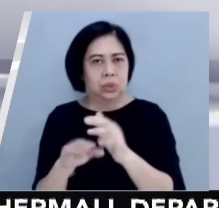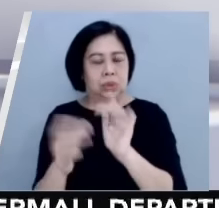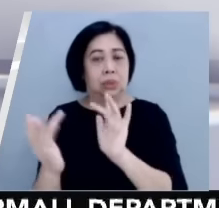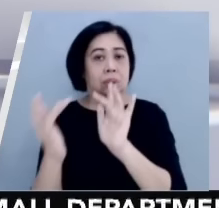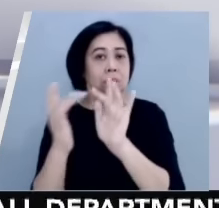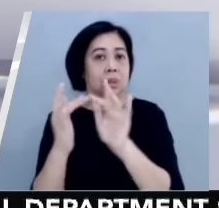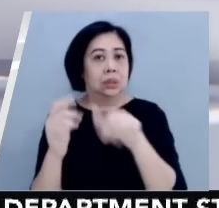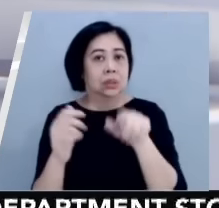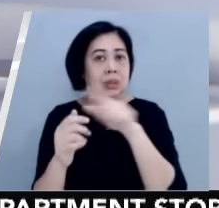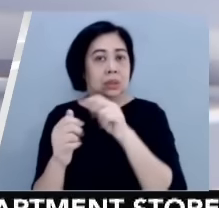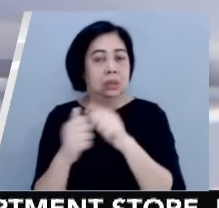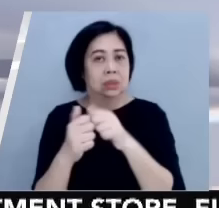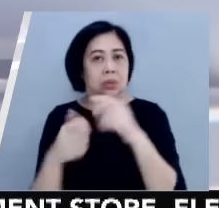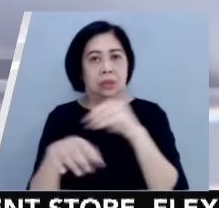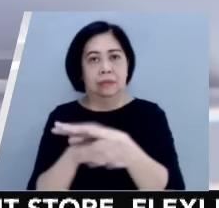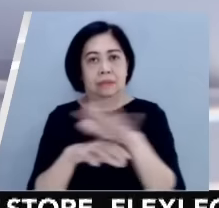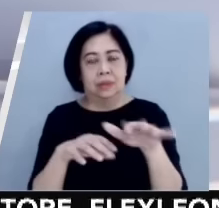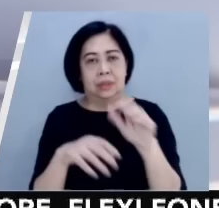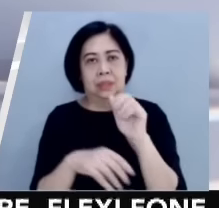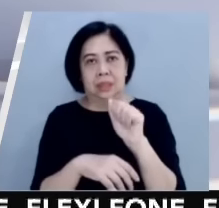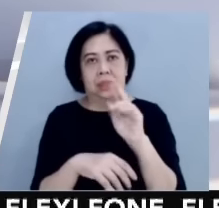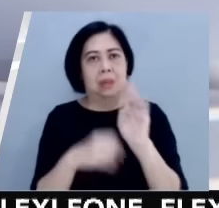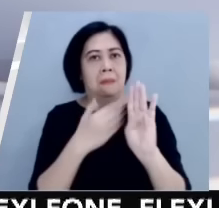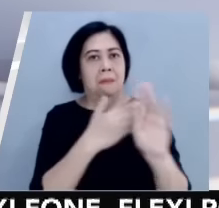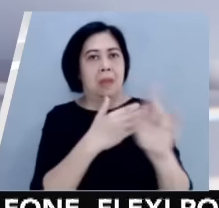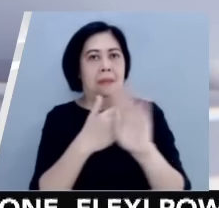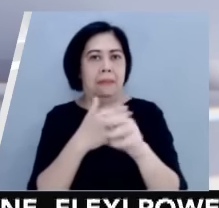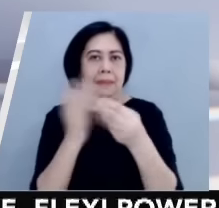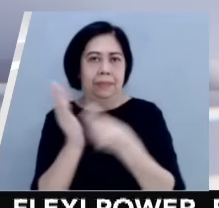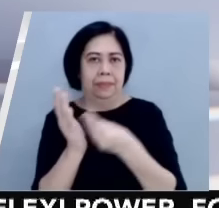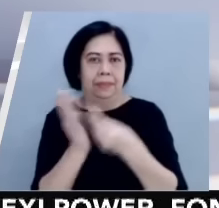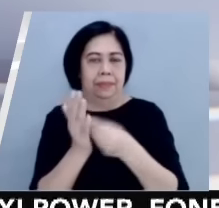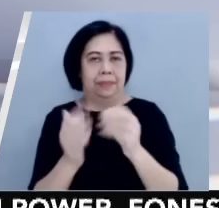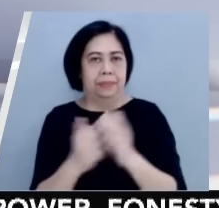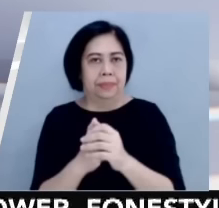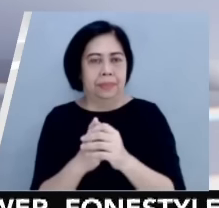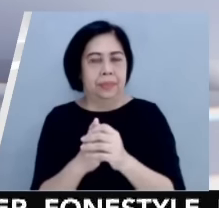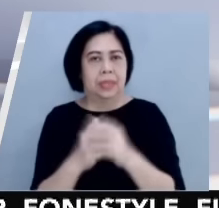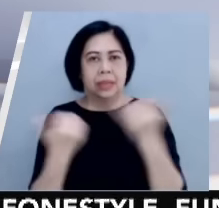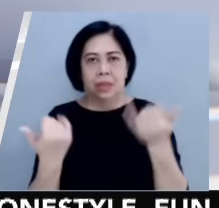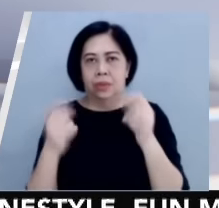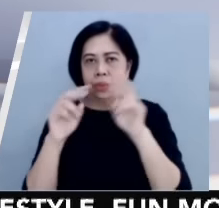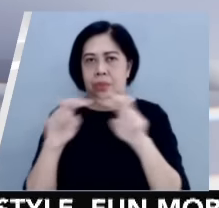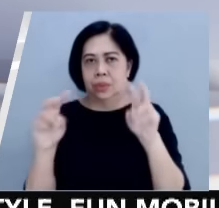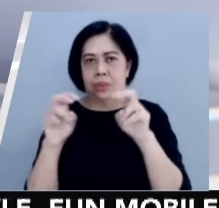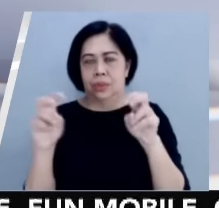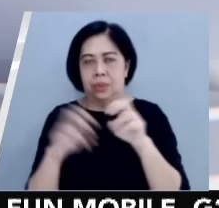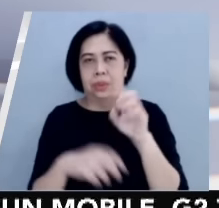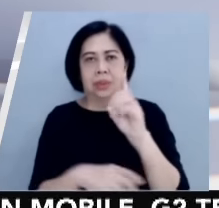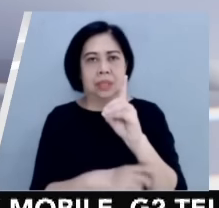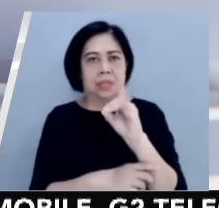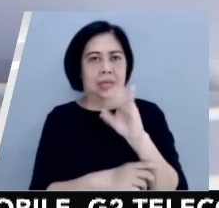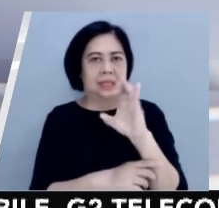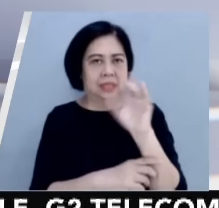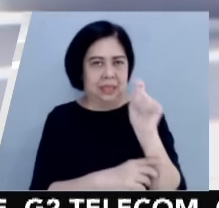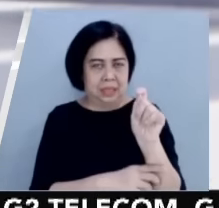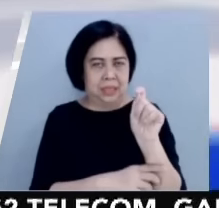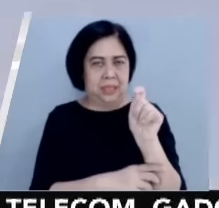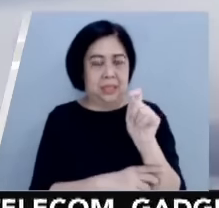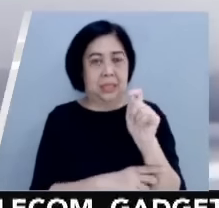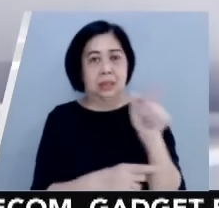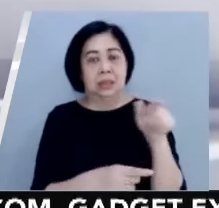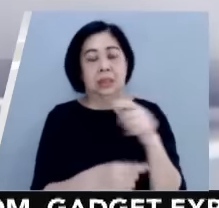sa mga apektadong account para maibalik ang kanilang pera. Nag-iimbestiga na ang Department of Information and Communications Technology o